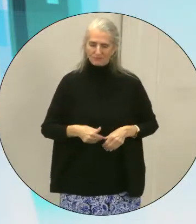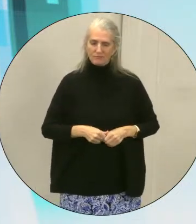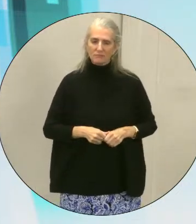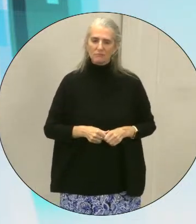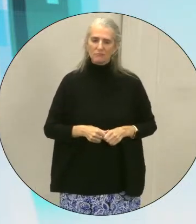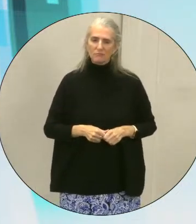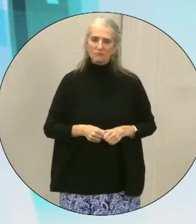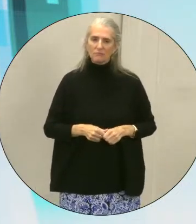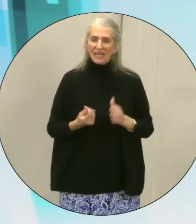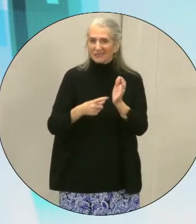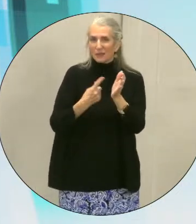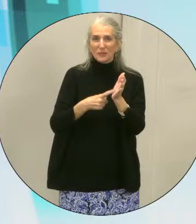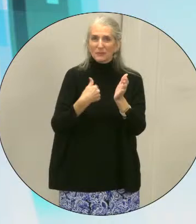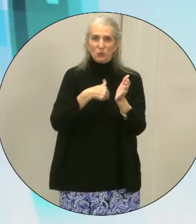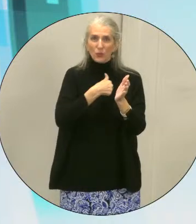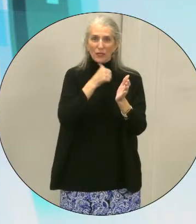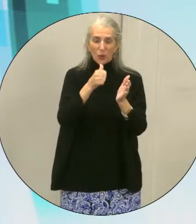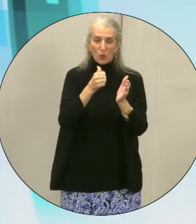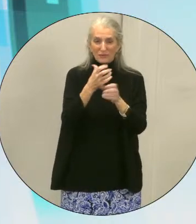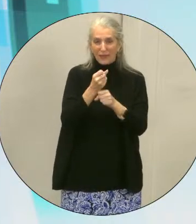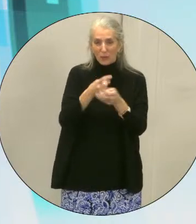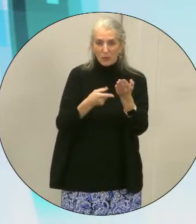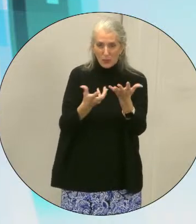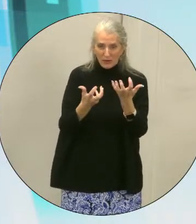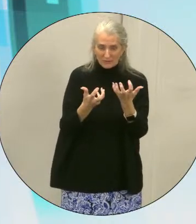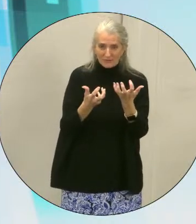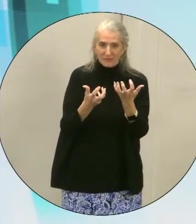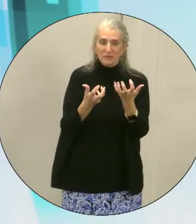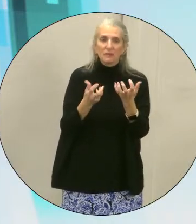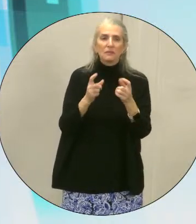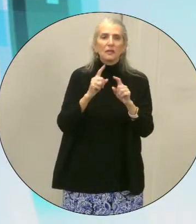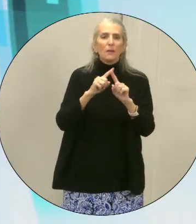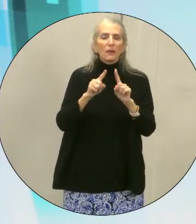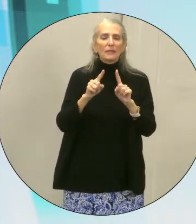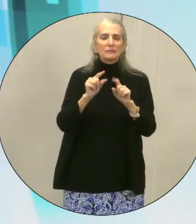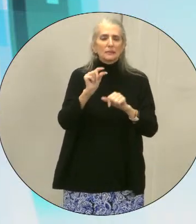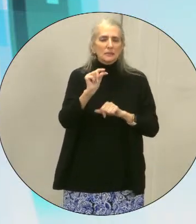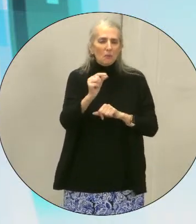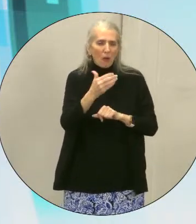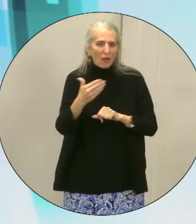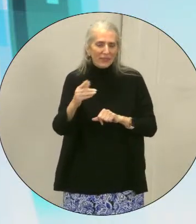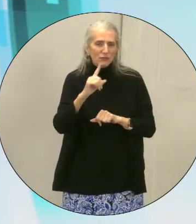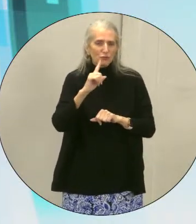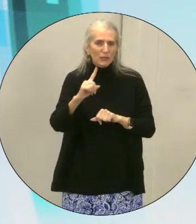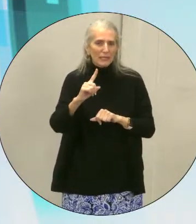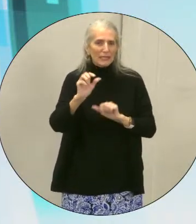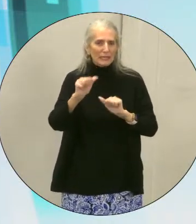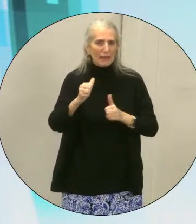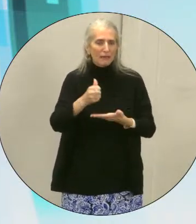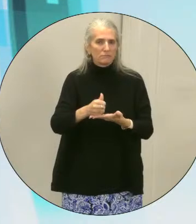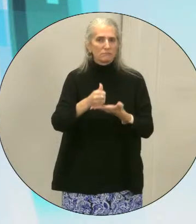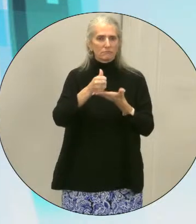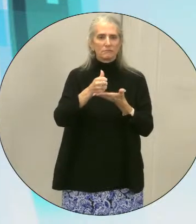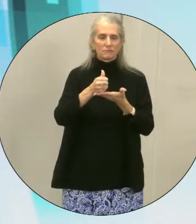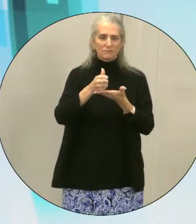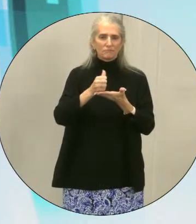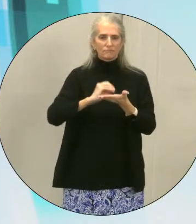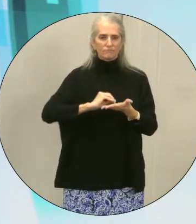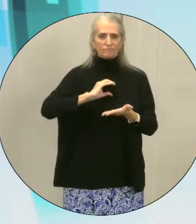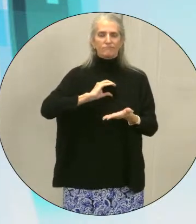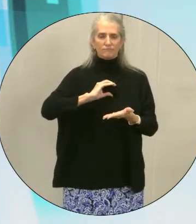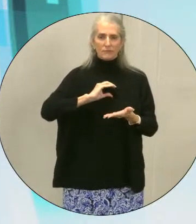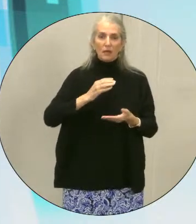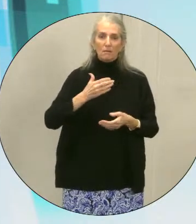And sometimes we don't get our way, but it's the little things that makes the difference. And my